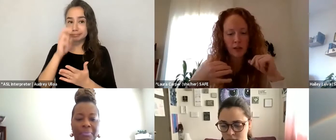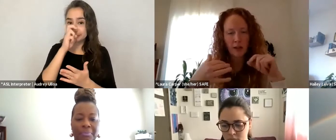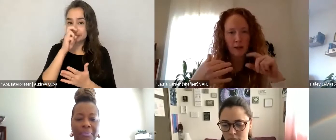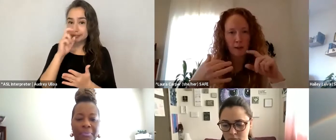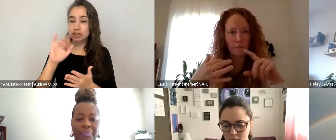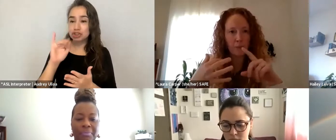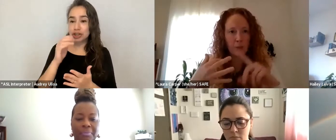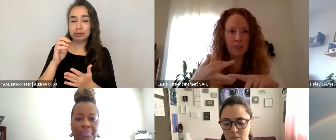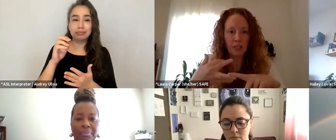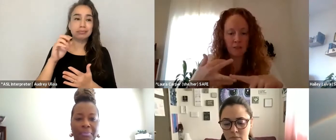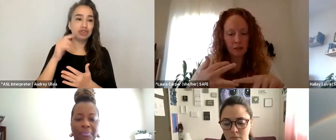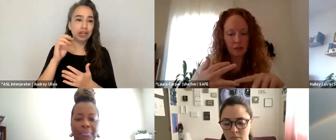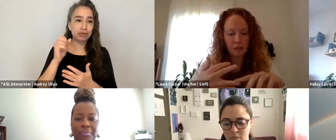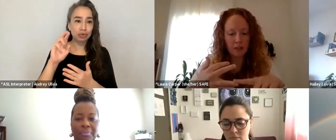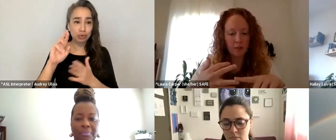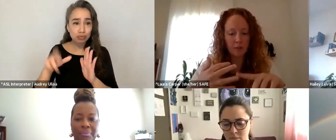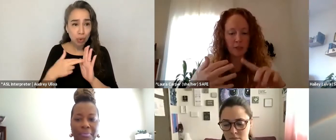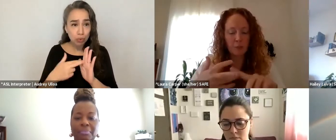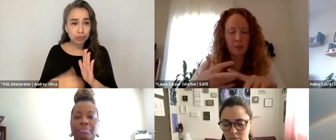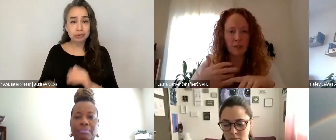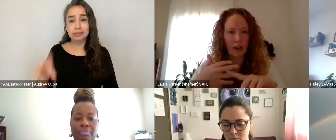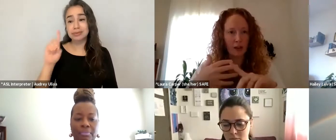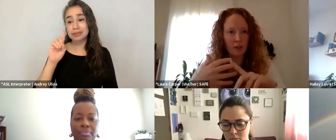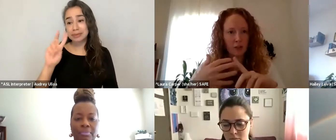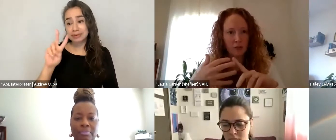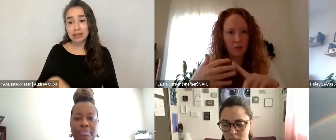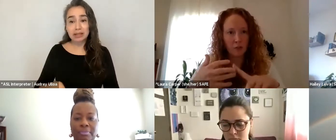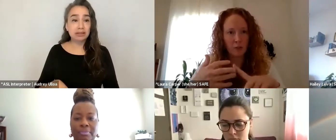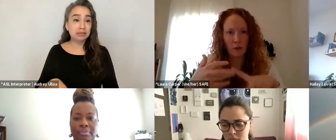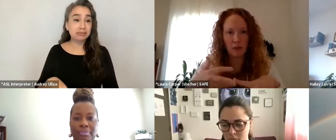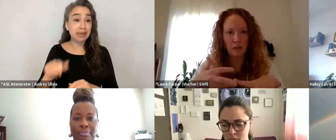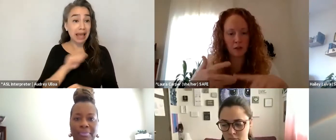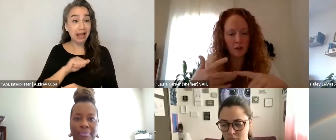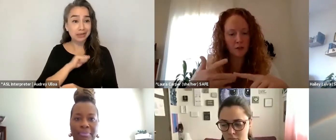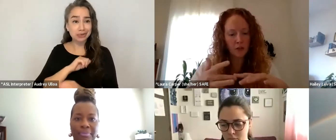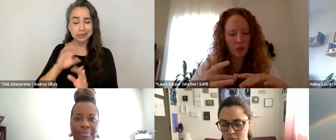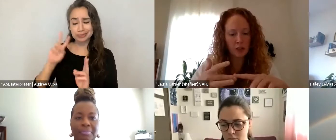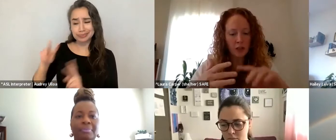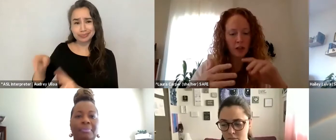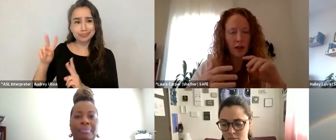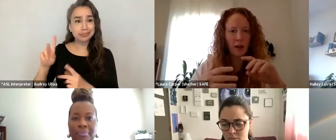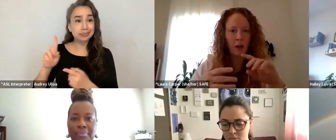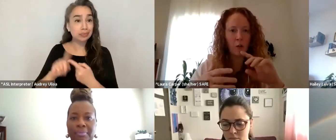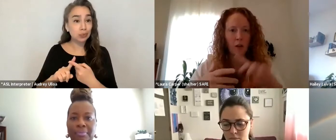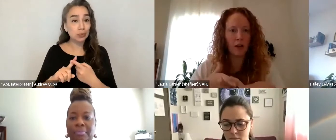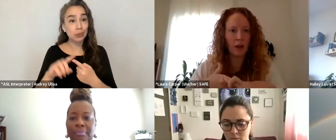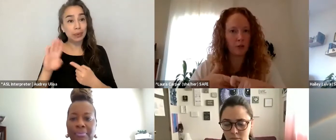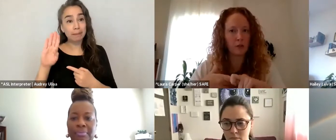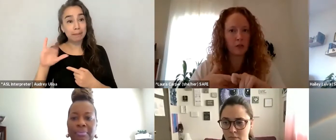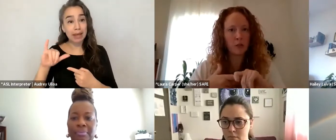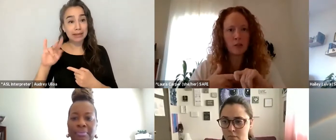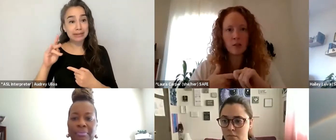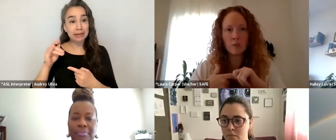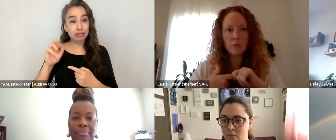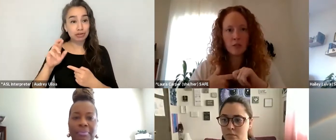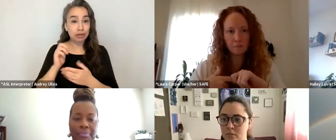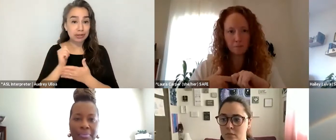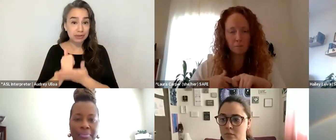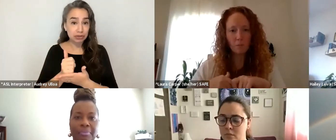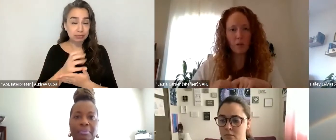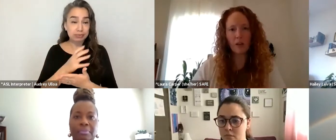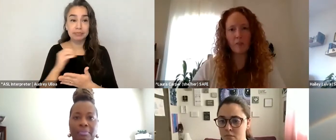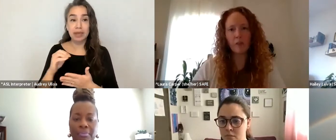roles, domestic violence, dismissive attitudes towards bystander intervention, and household substance